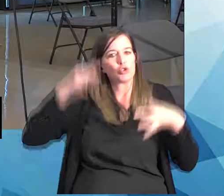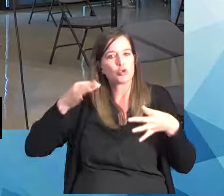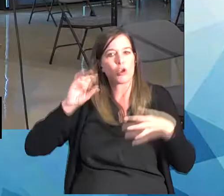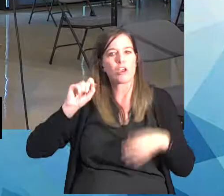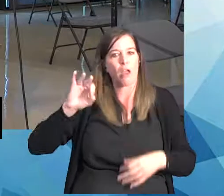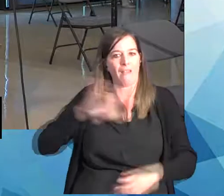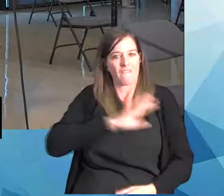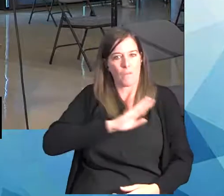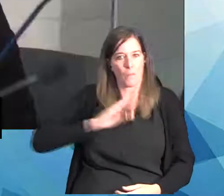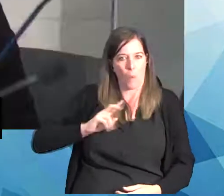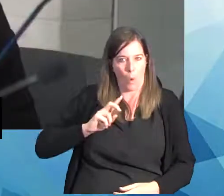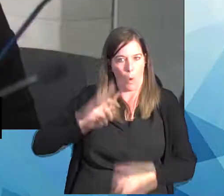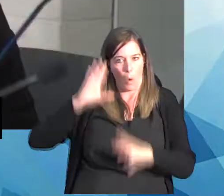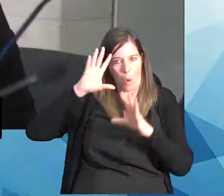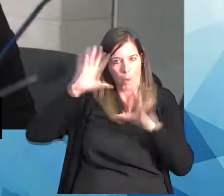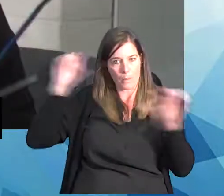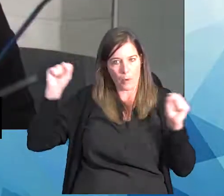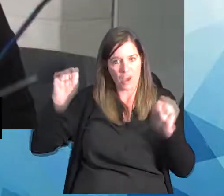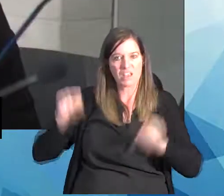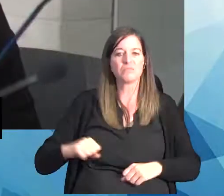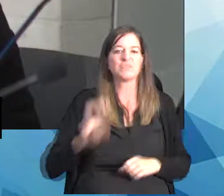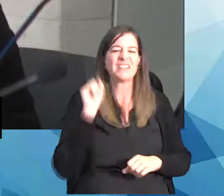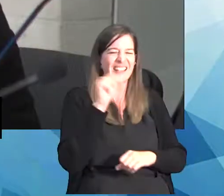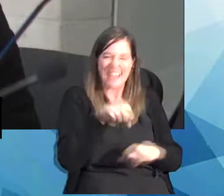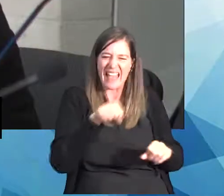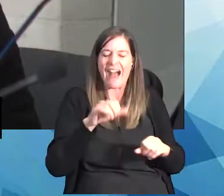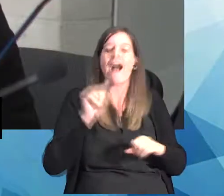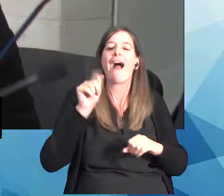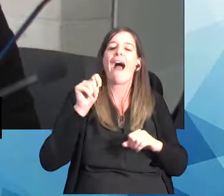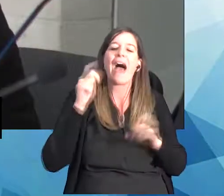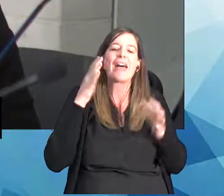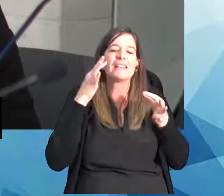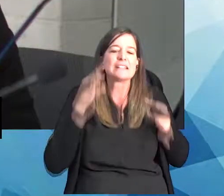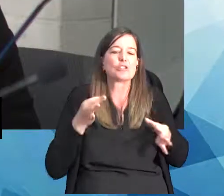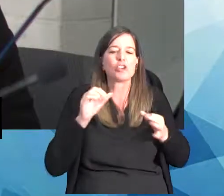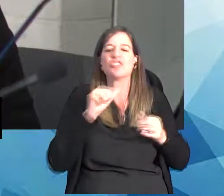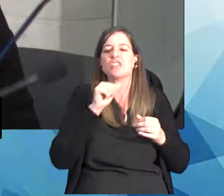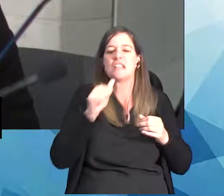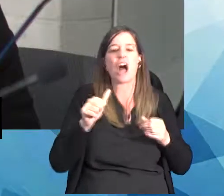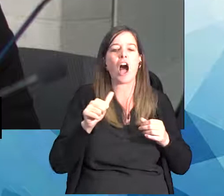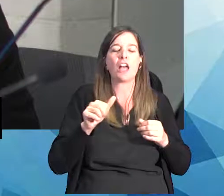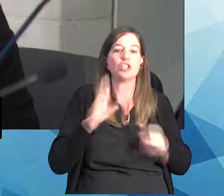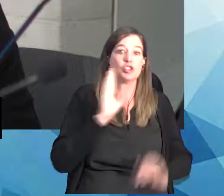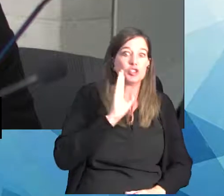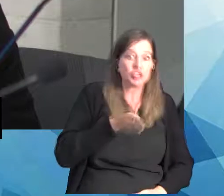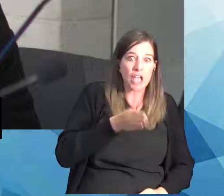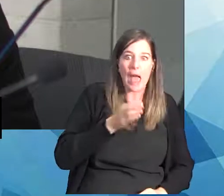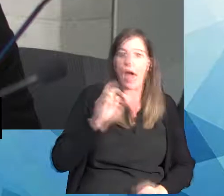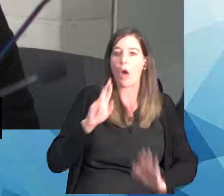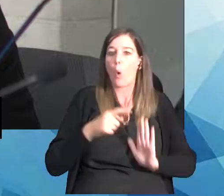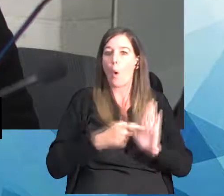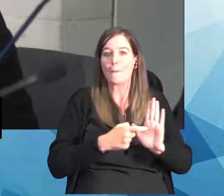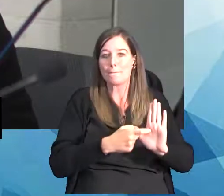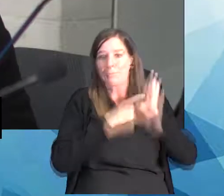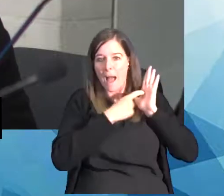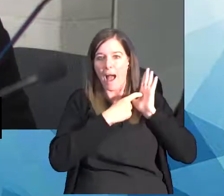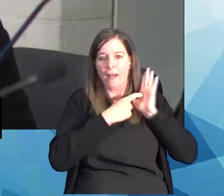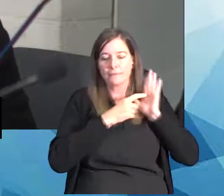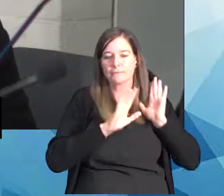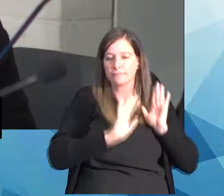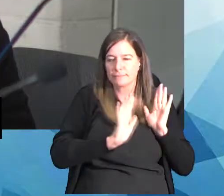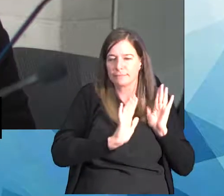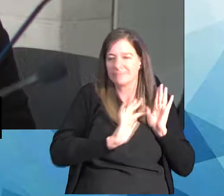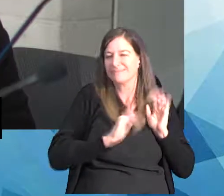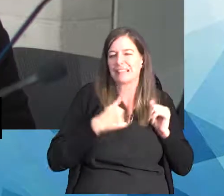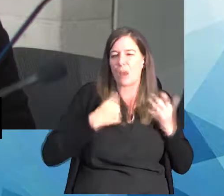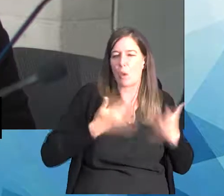expectation, it's not a shall or a must. It's not a word or terms of requirement. We could make it requirement and